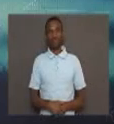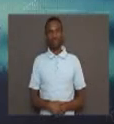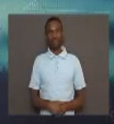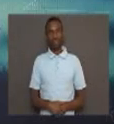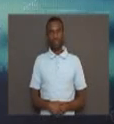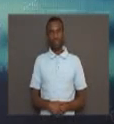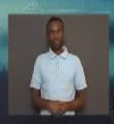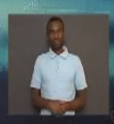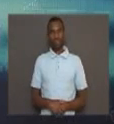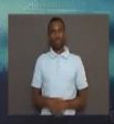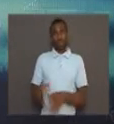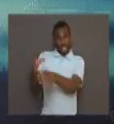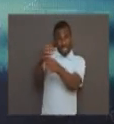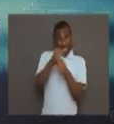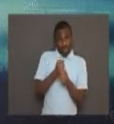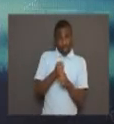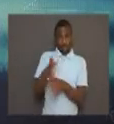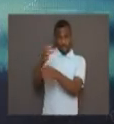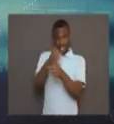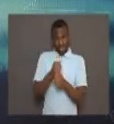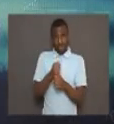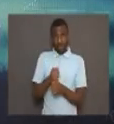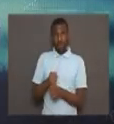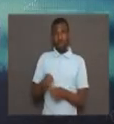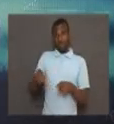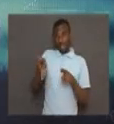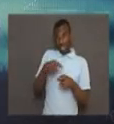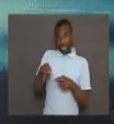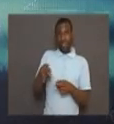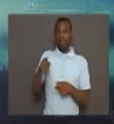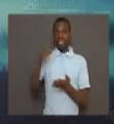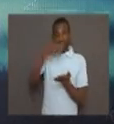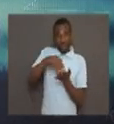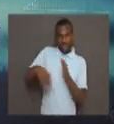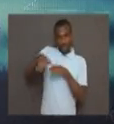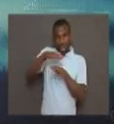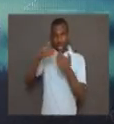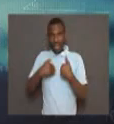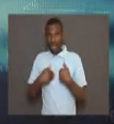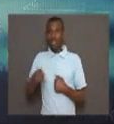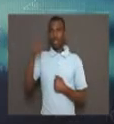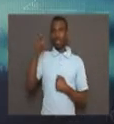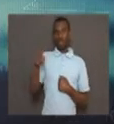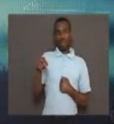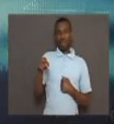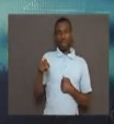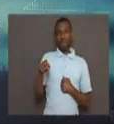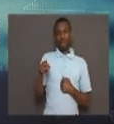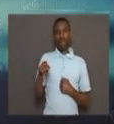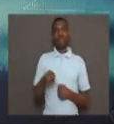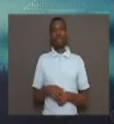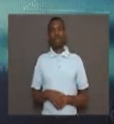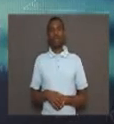When a receiver is in resonance with this frequency, it is in